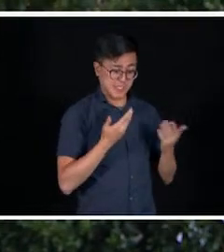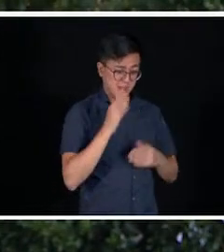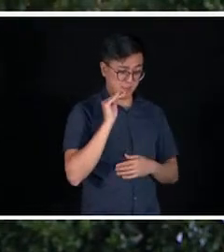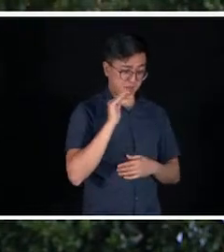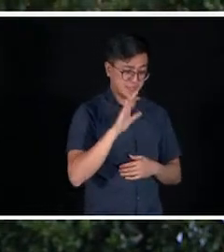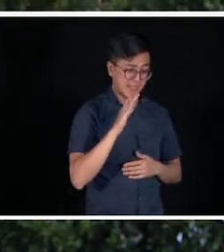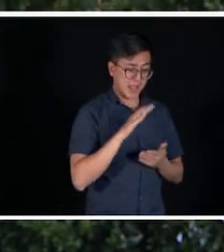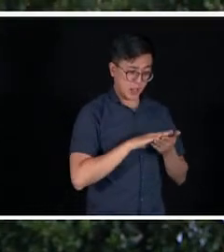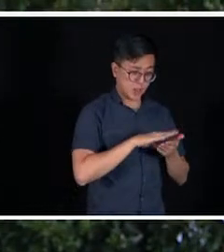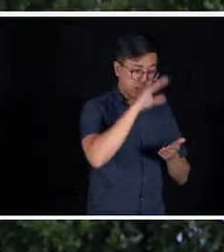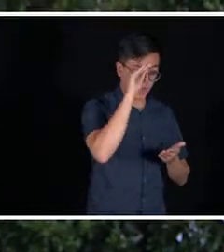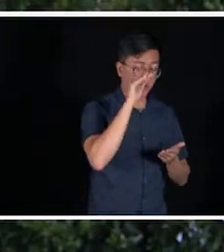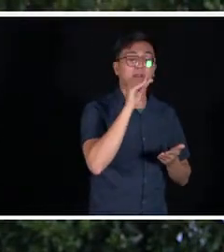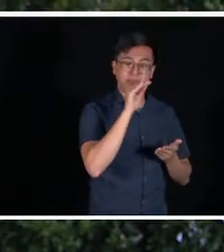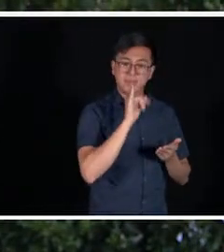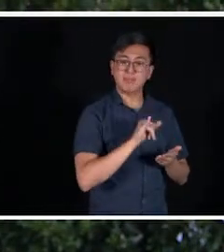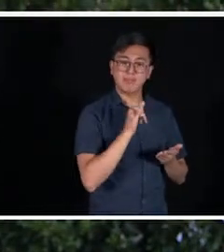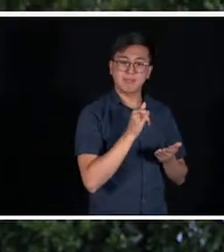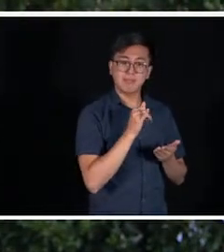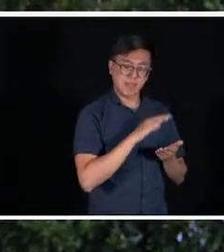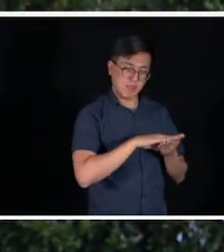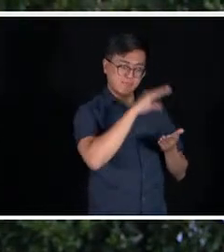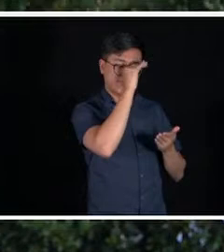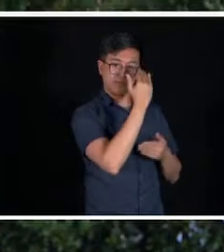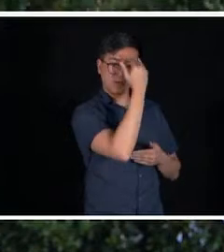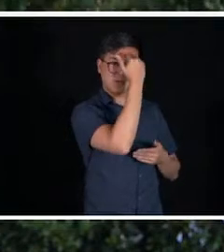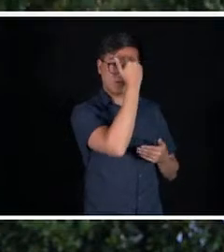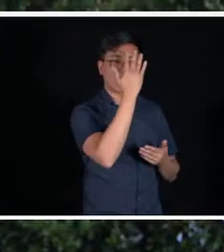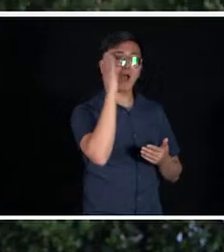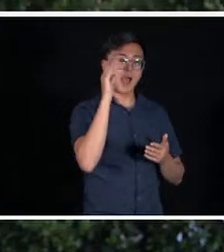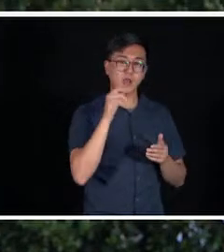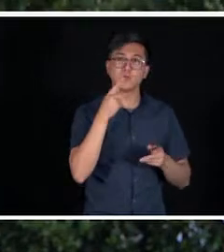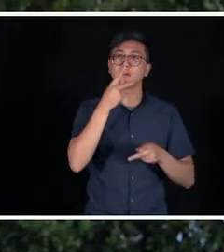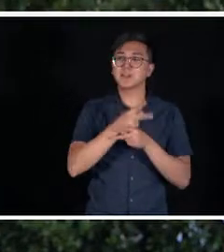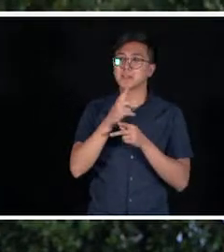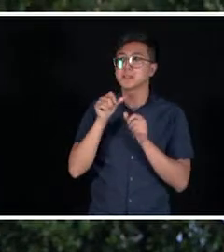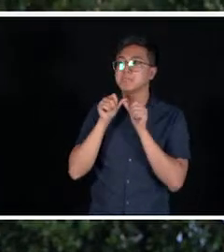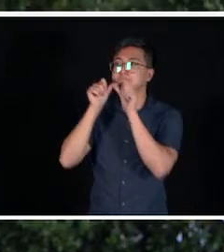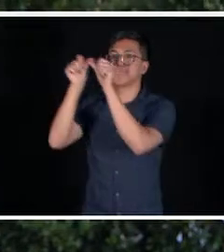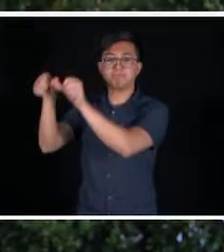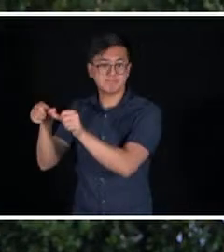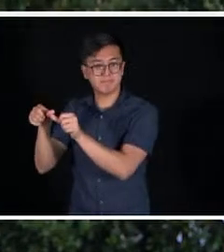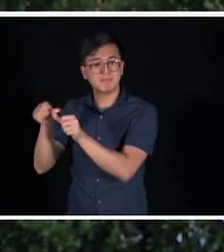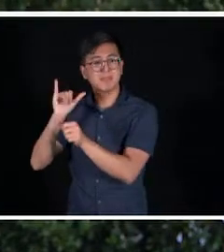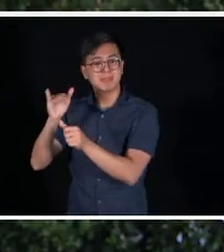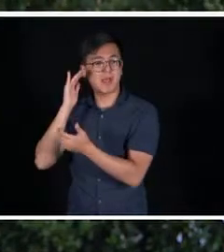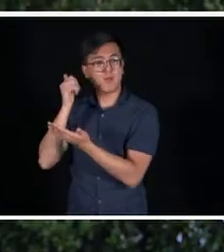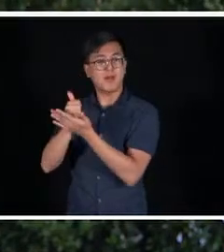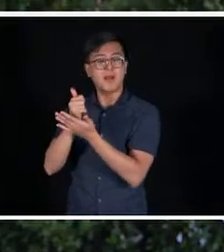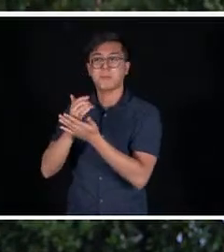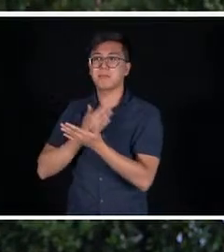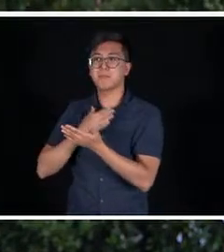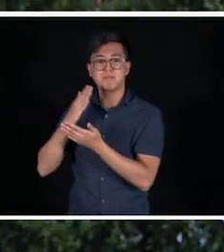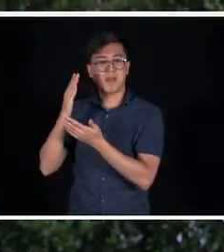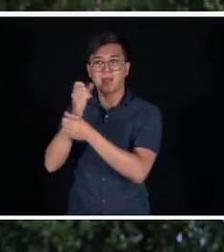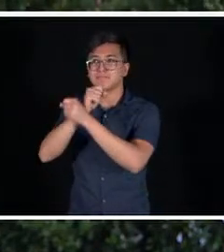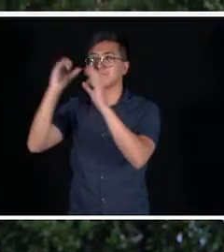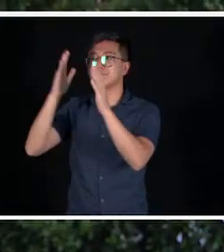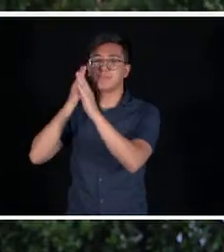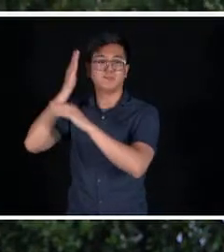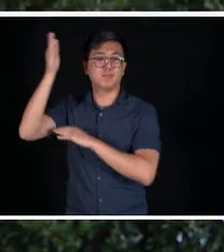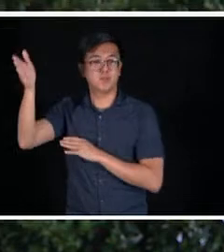here, and use them as a foundation to shape your future. Make a difference in the lives of